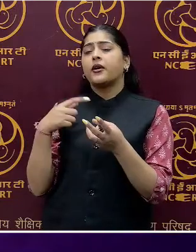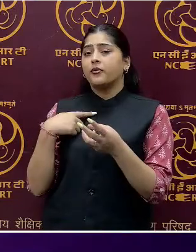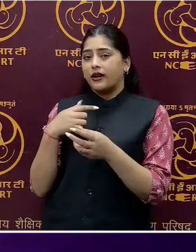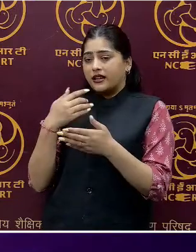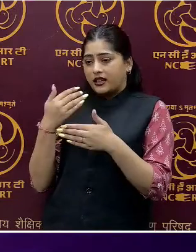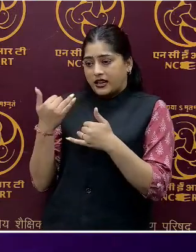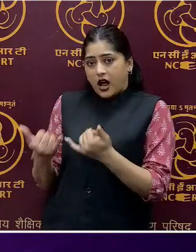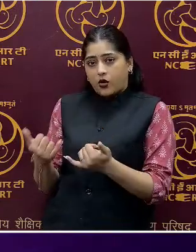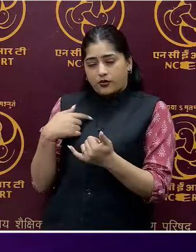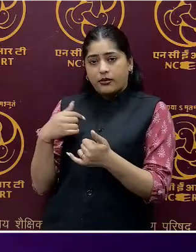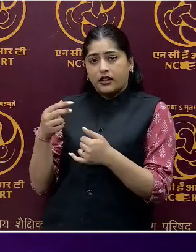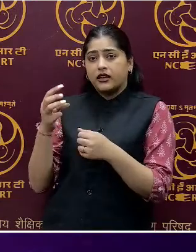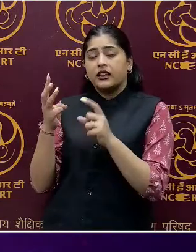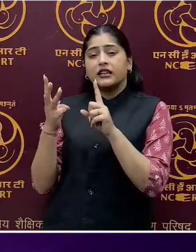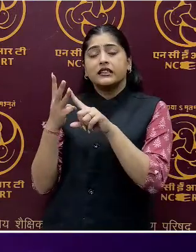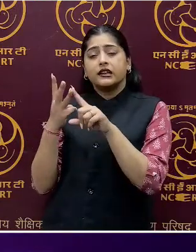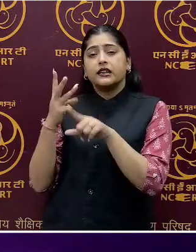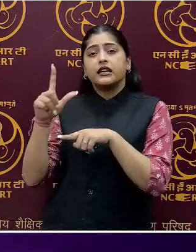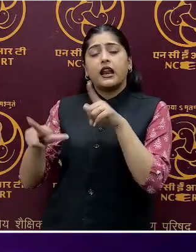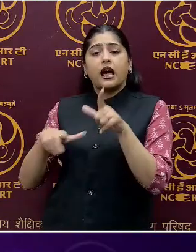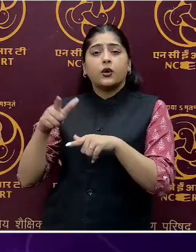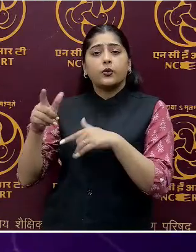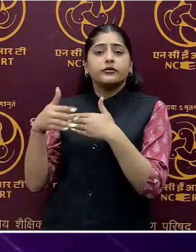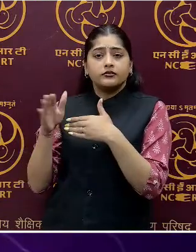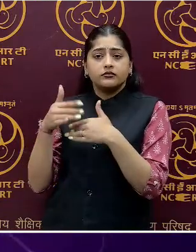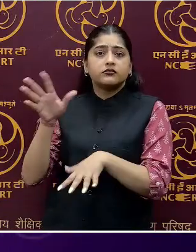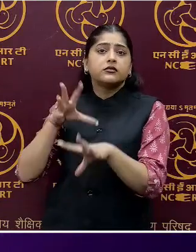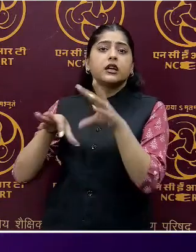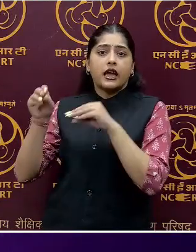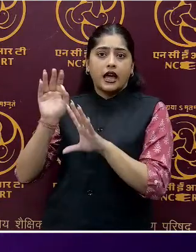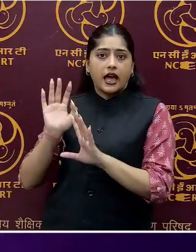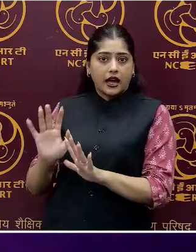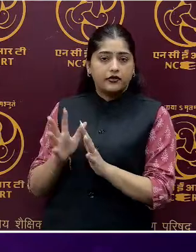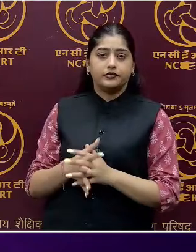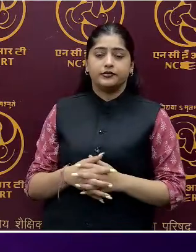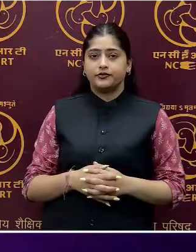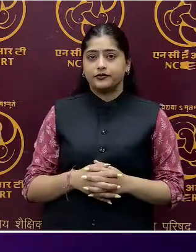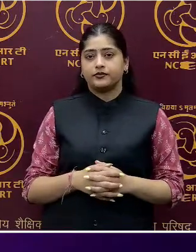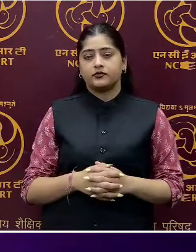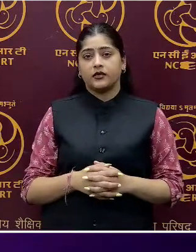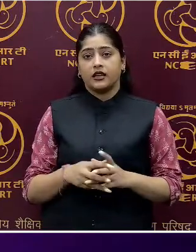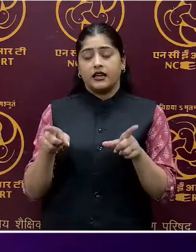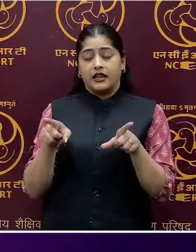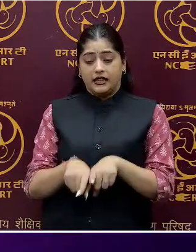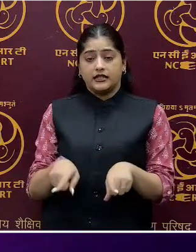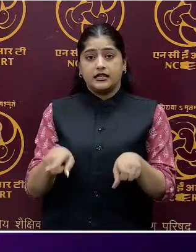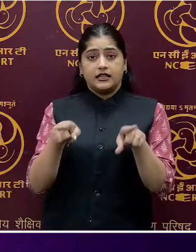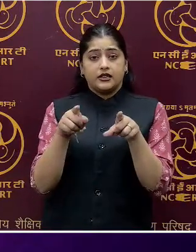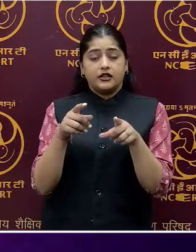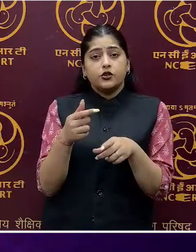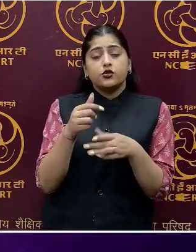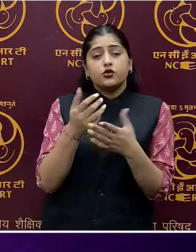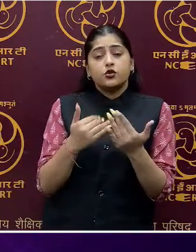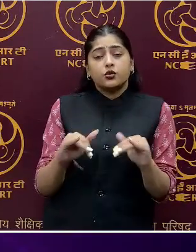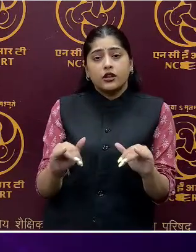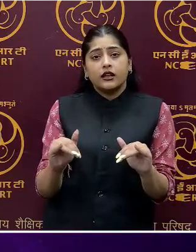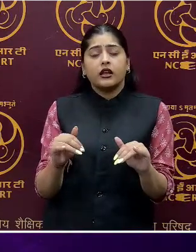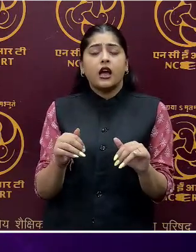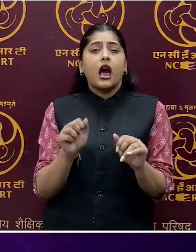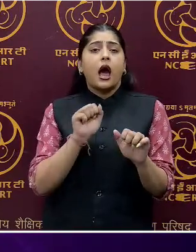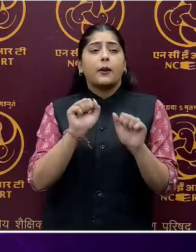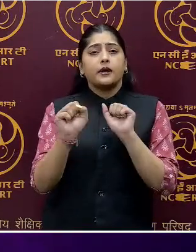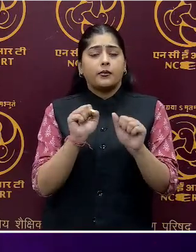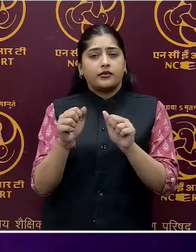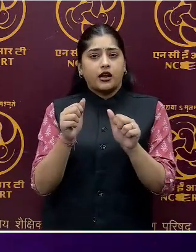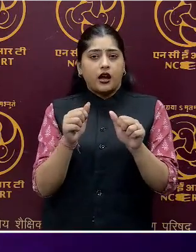language. So I can say yes, I can speak 3 languages, and this question is to our students also. They can also reply in